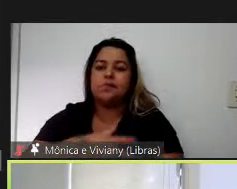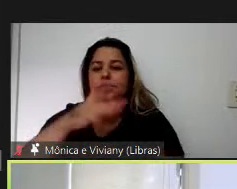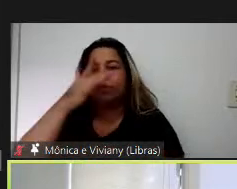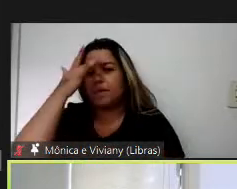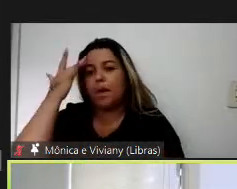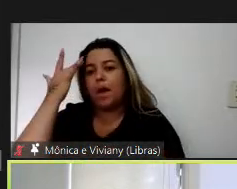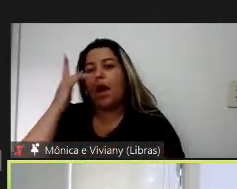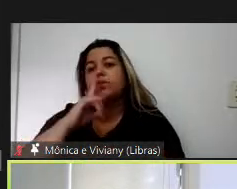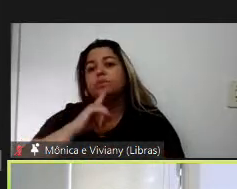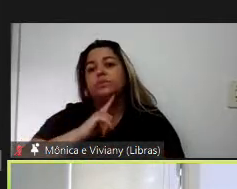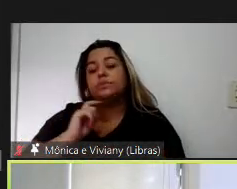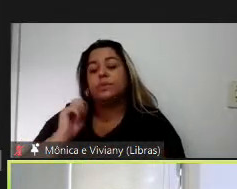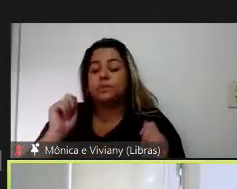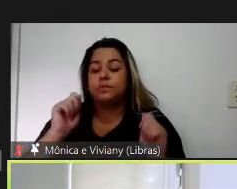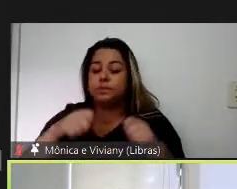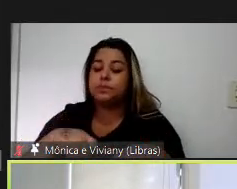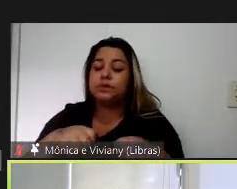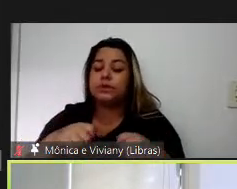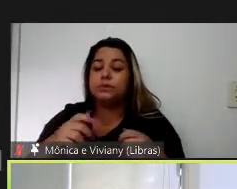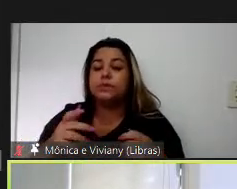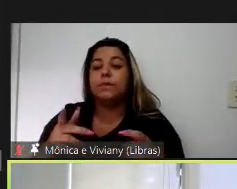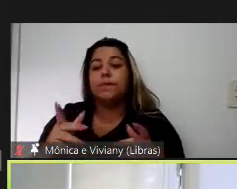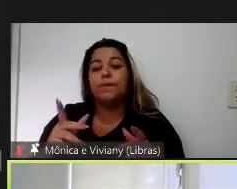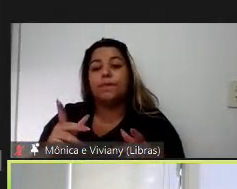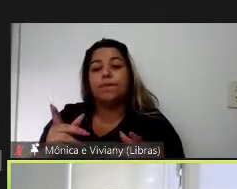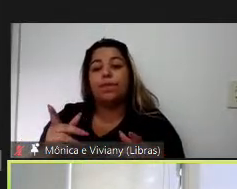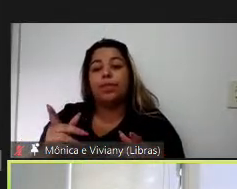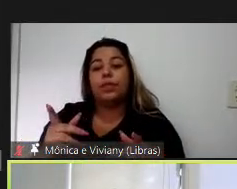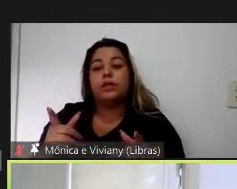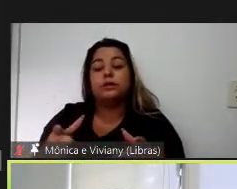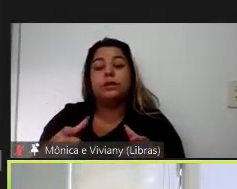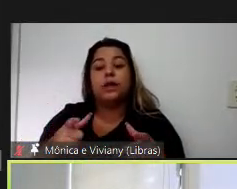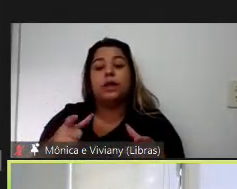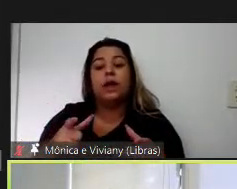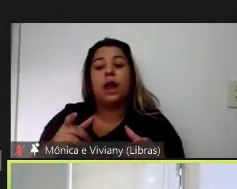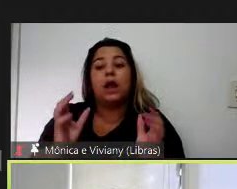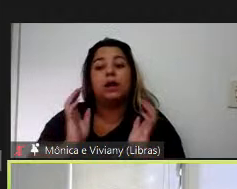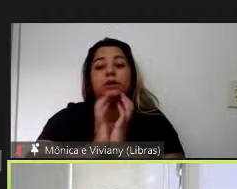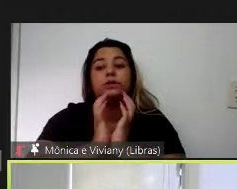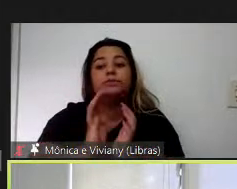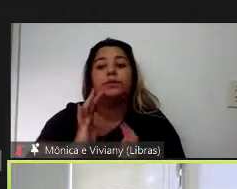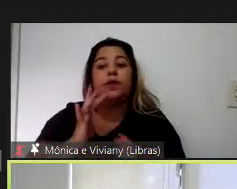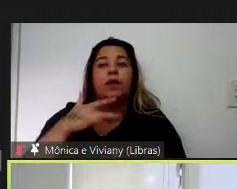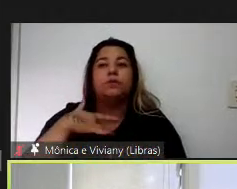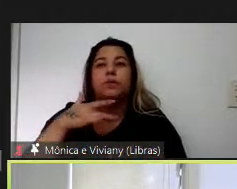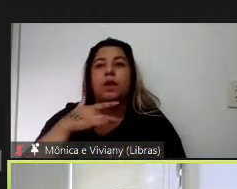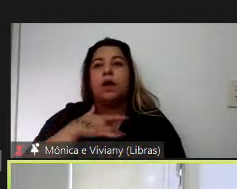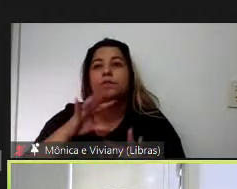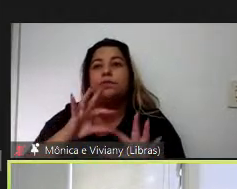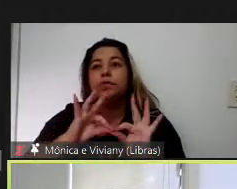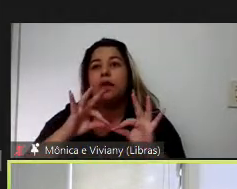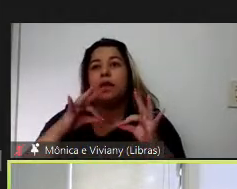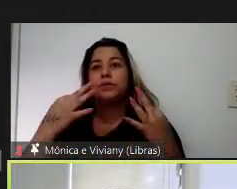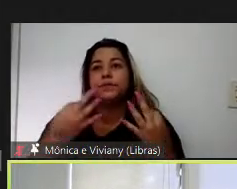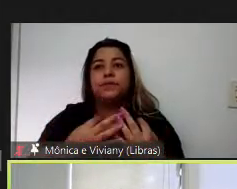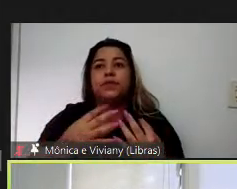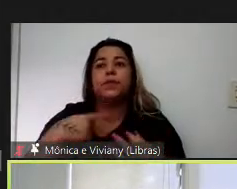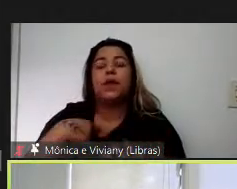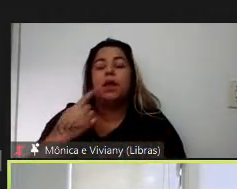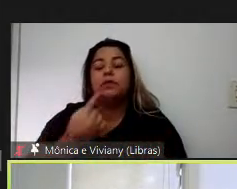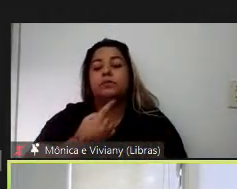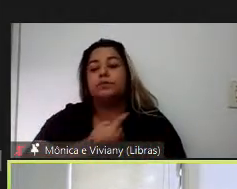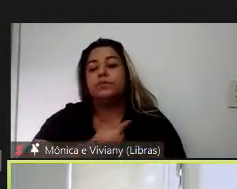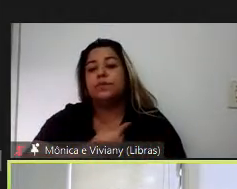and homeless people. We have teams or units that are